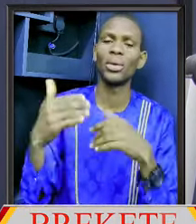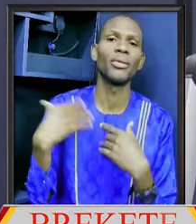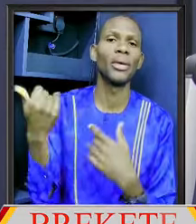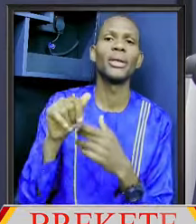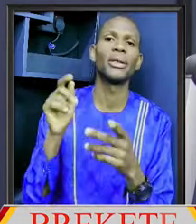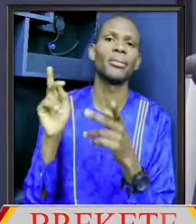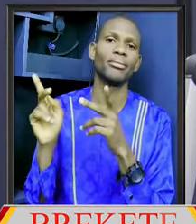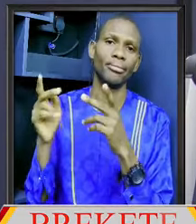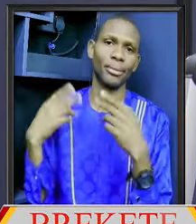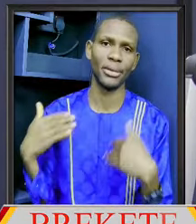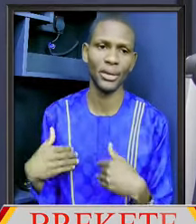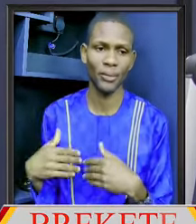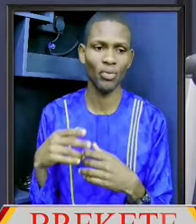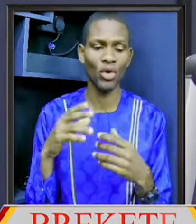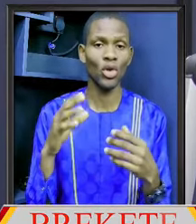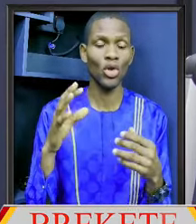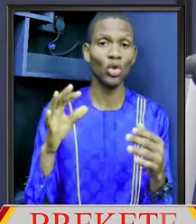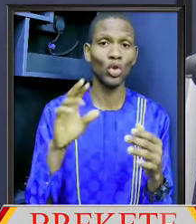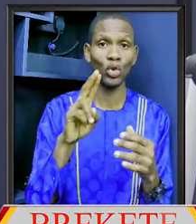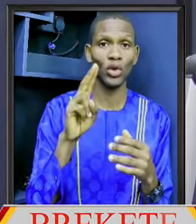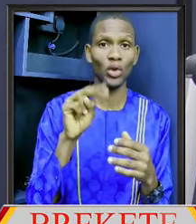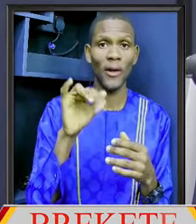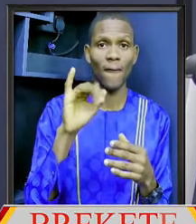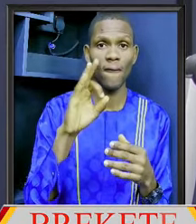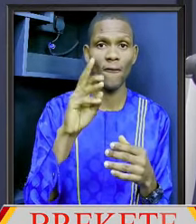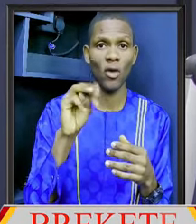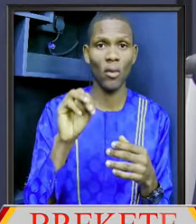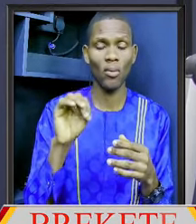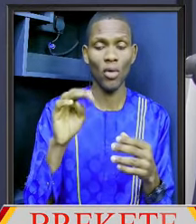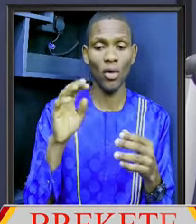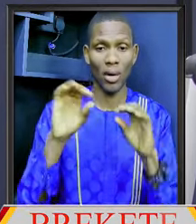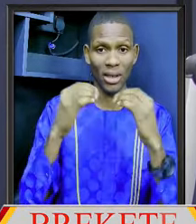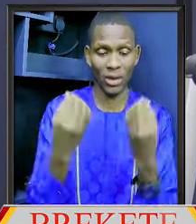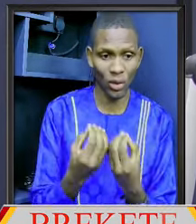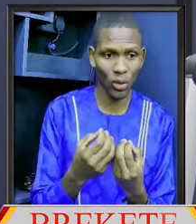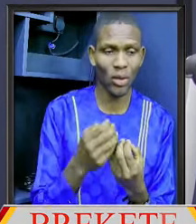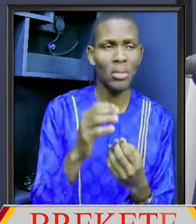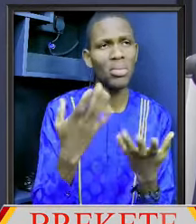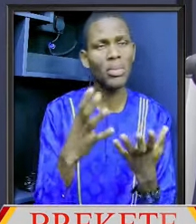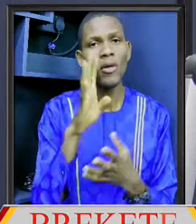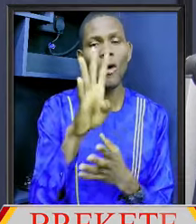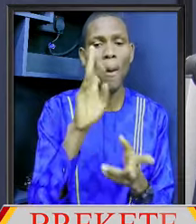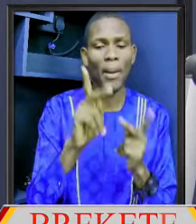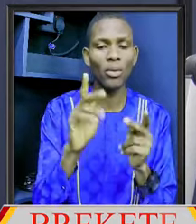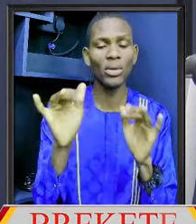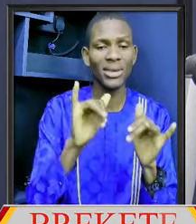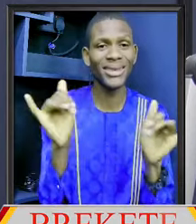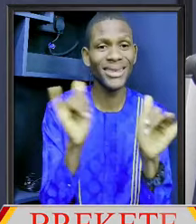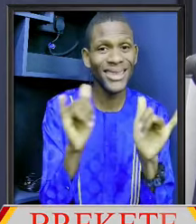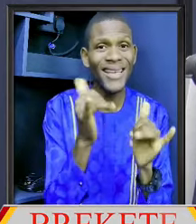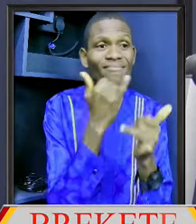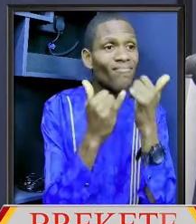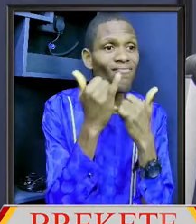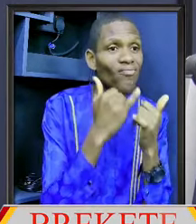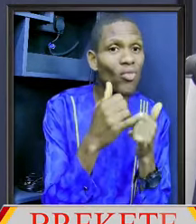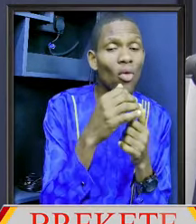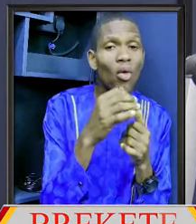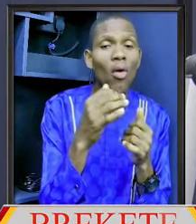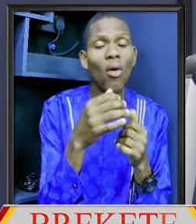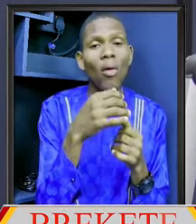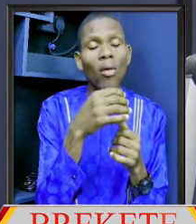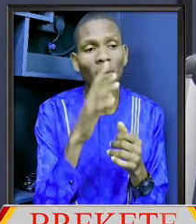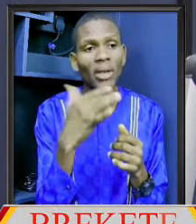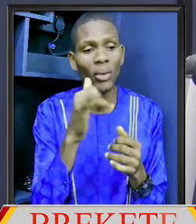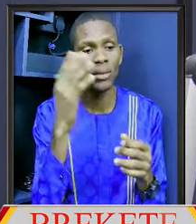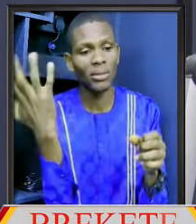nine. Uniform organizations, security agencies. Four people go commit the same offense. They